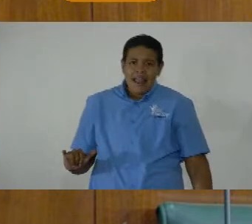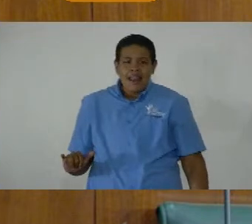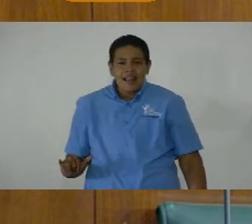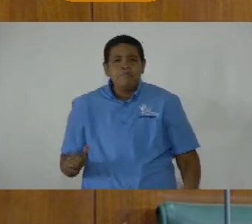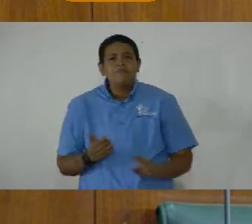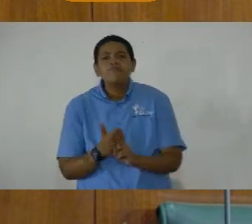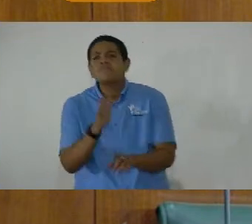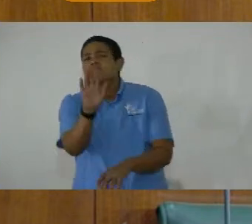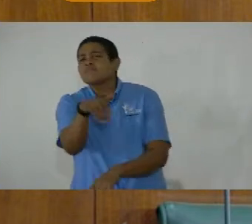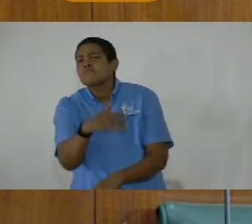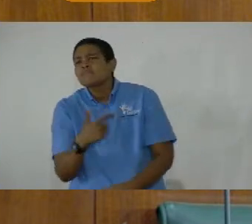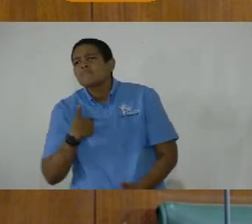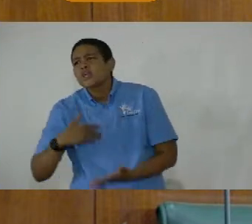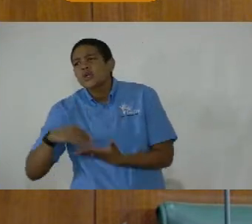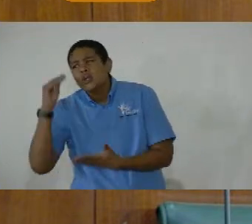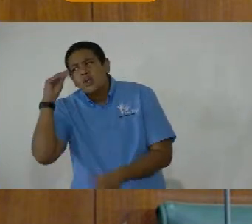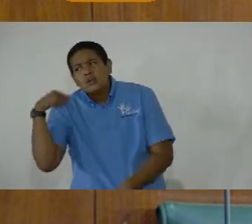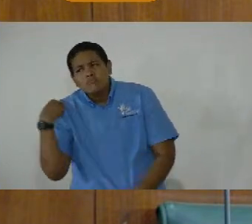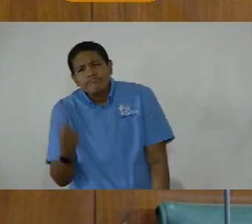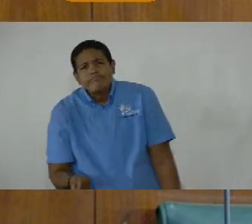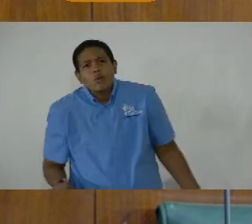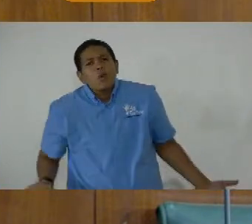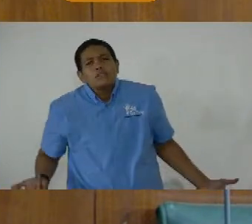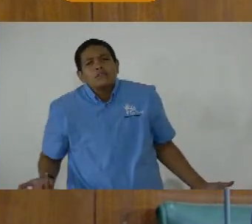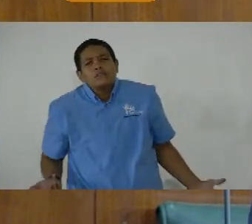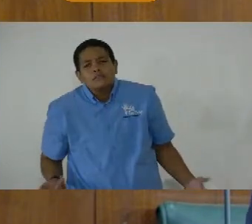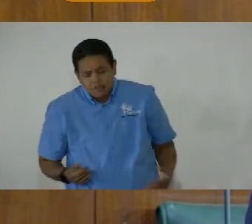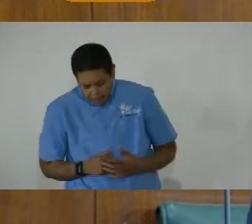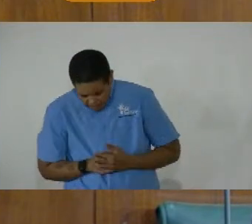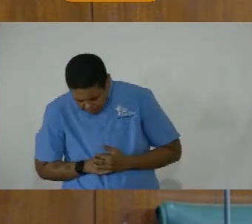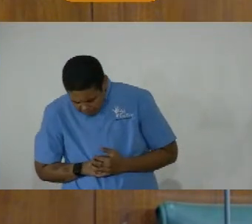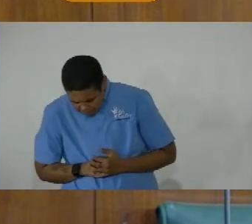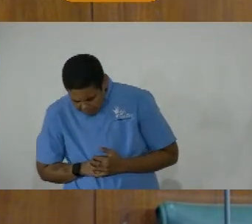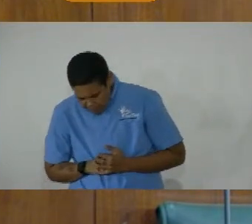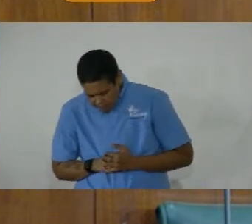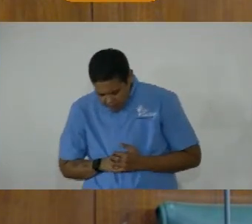But what have we learned, Madam Speaker?